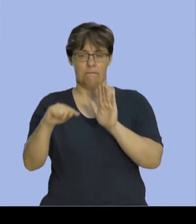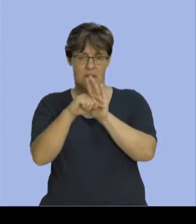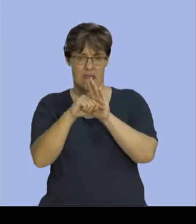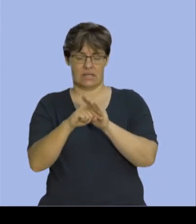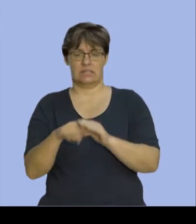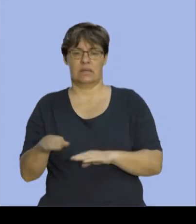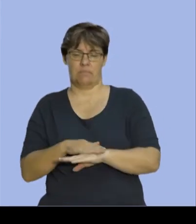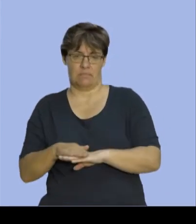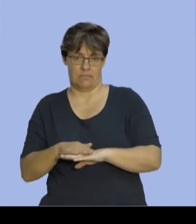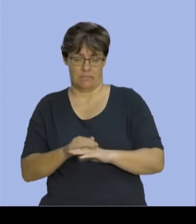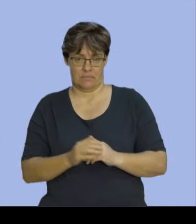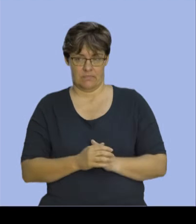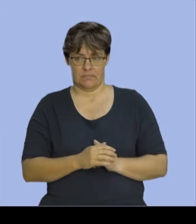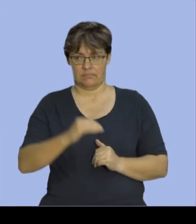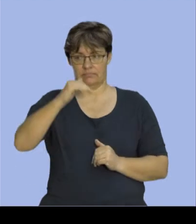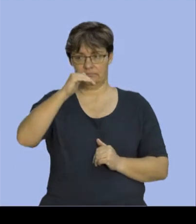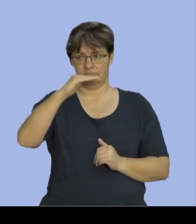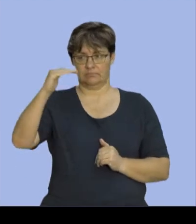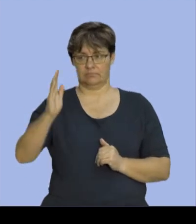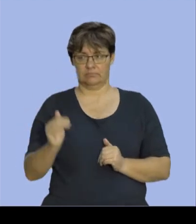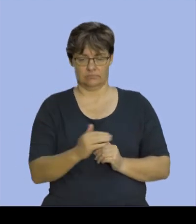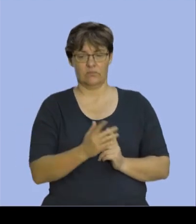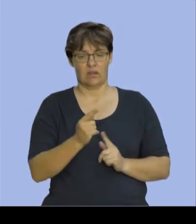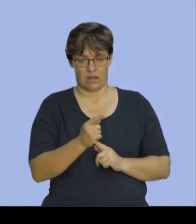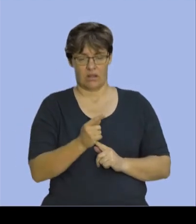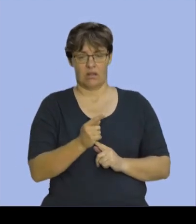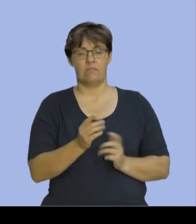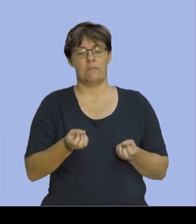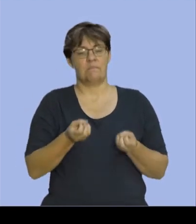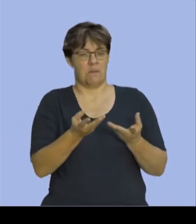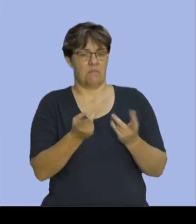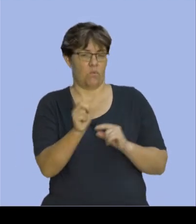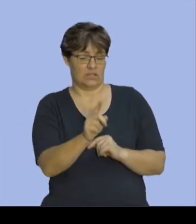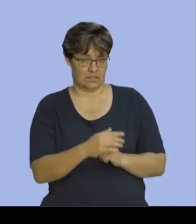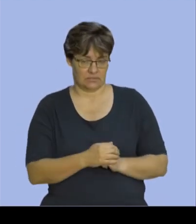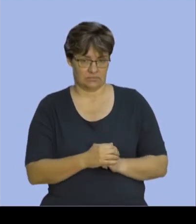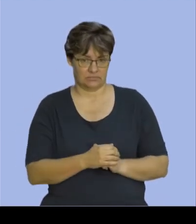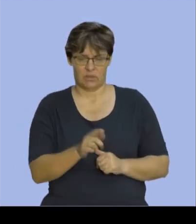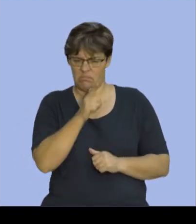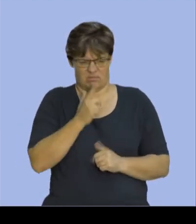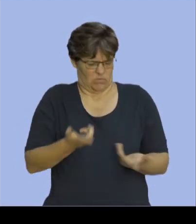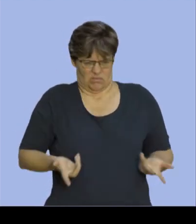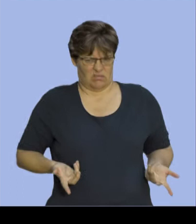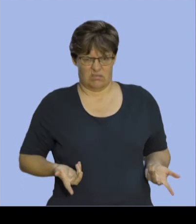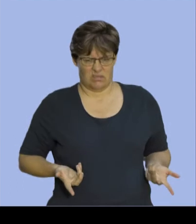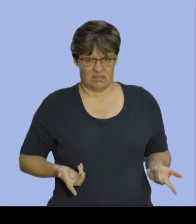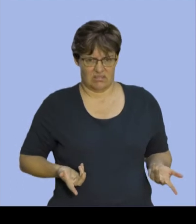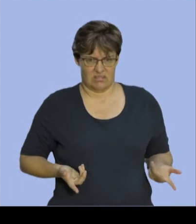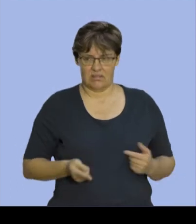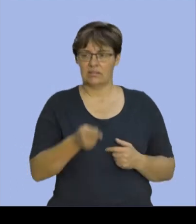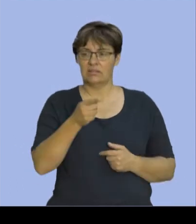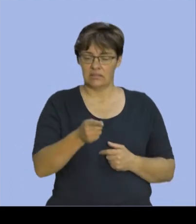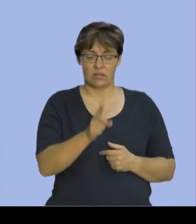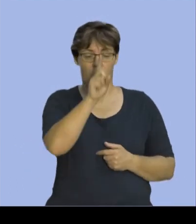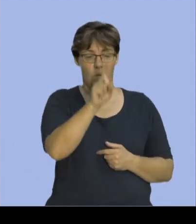minus minimum, right? So, and therefore, you will get what this is. So, what am I saying?